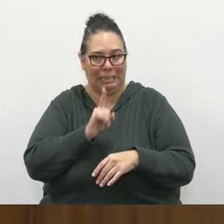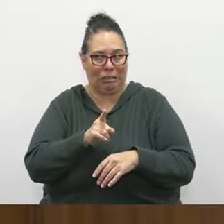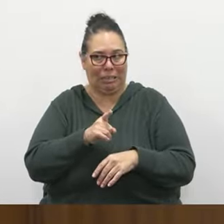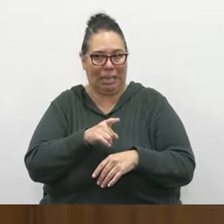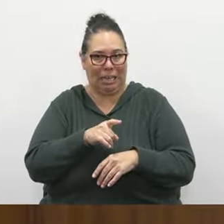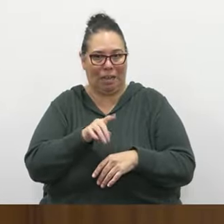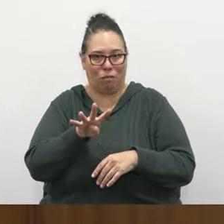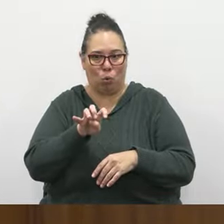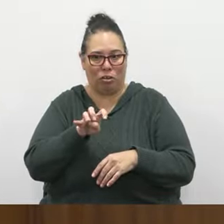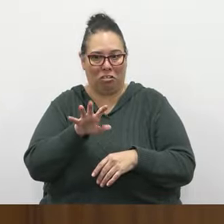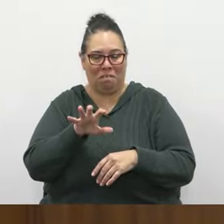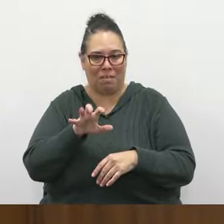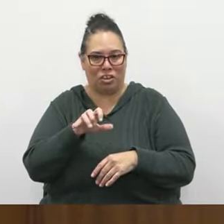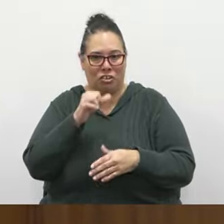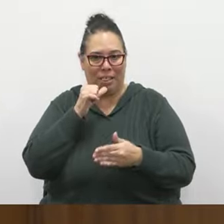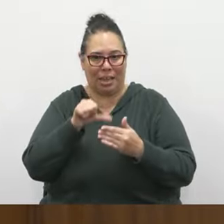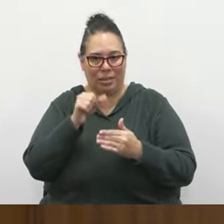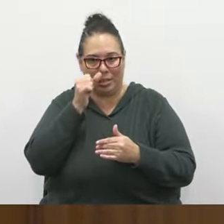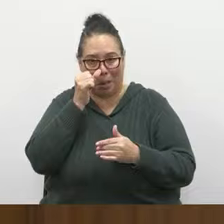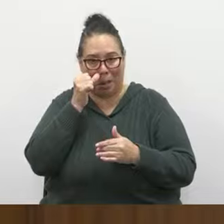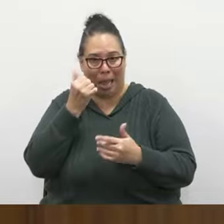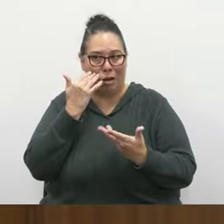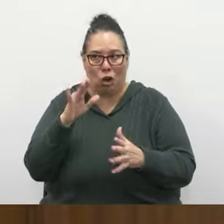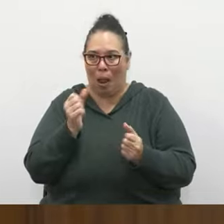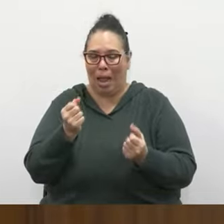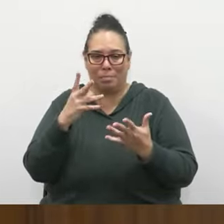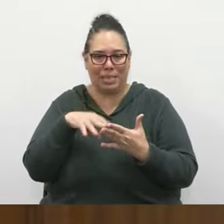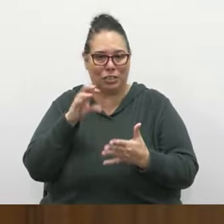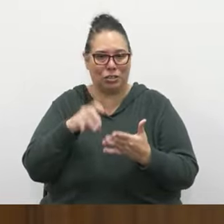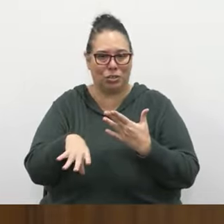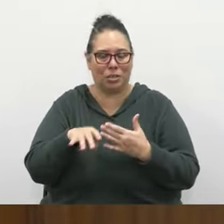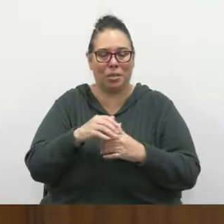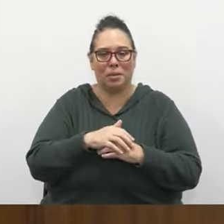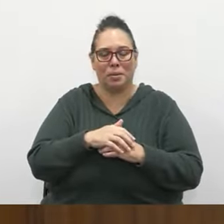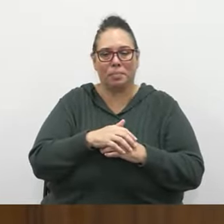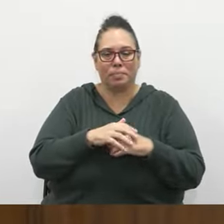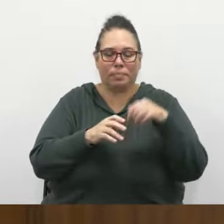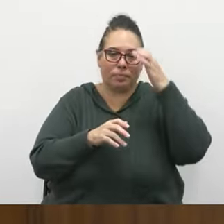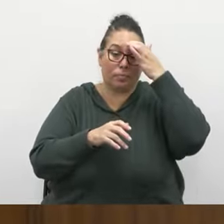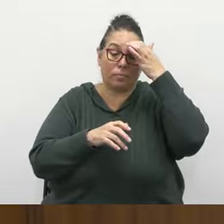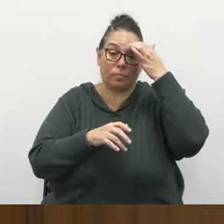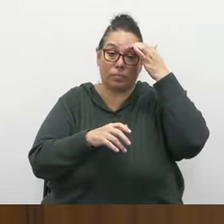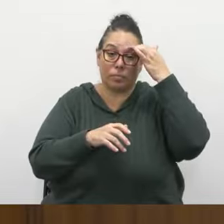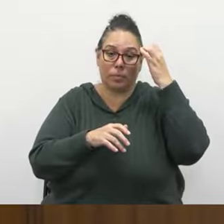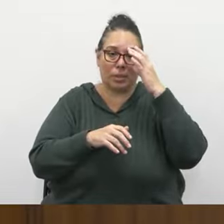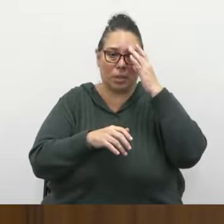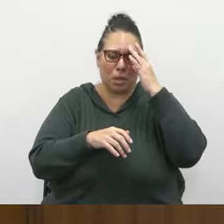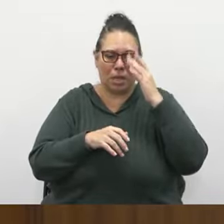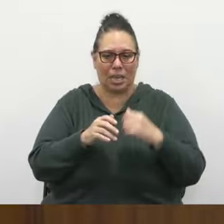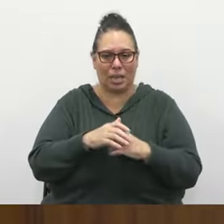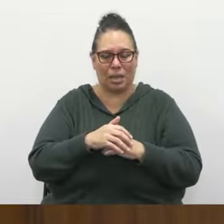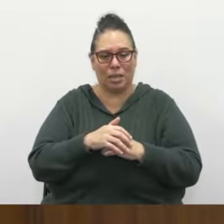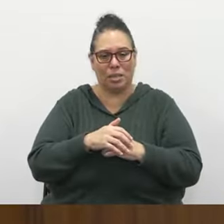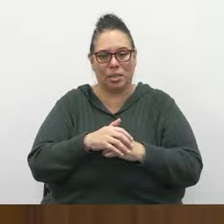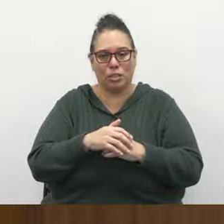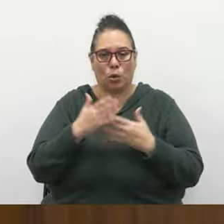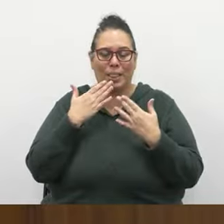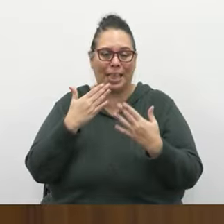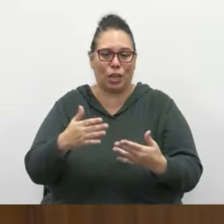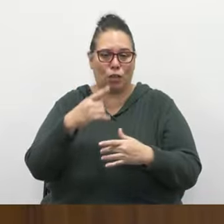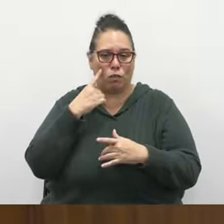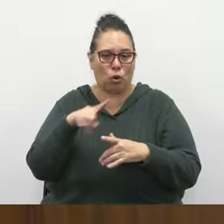400 or 500 letters. I don't even know how many students are at Herrera Nieto, but it was a good size site. So thank you